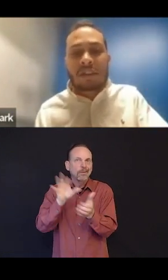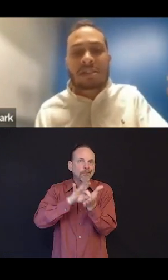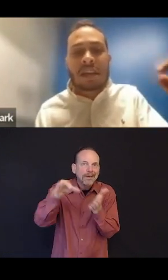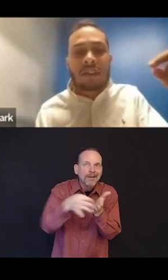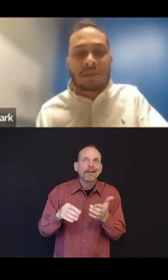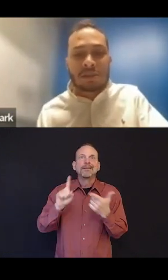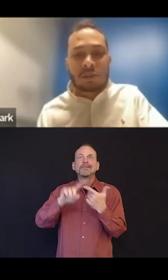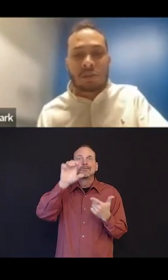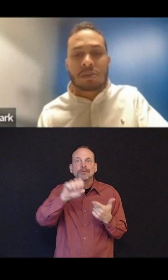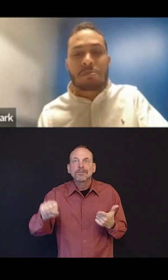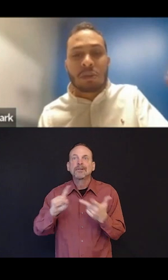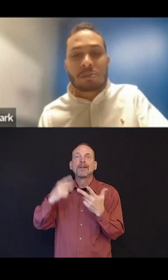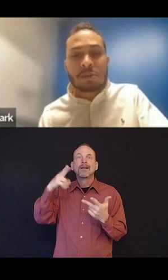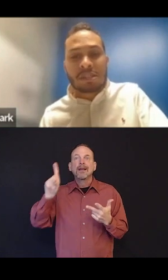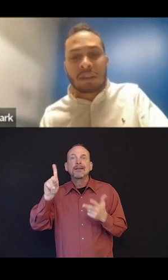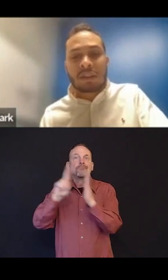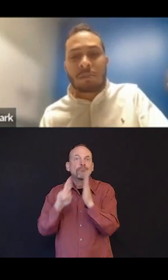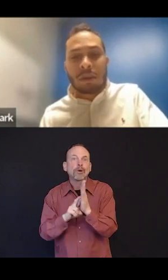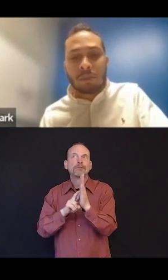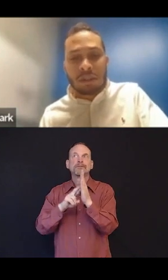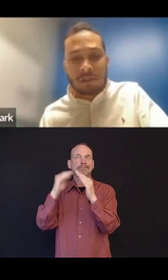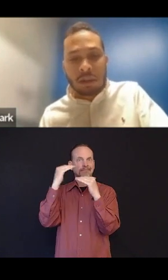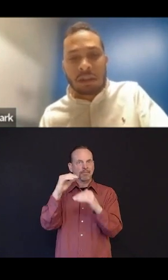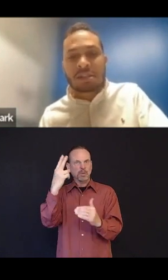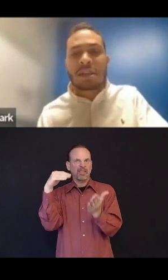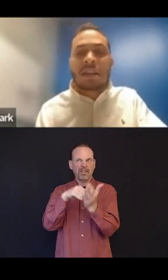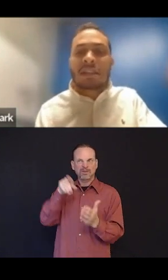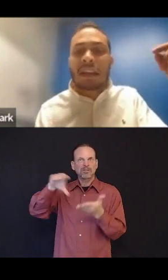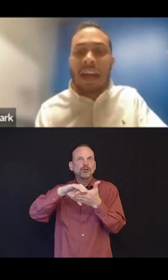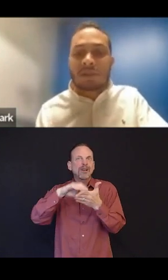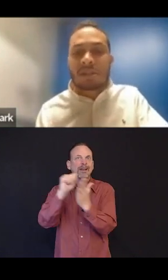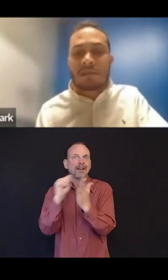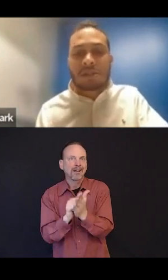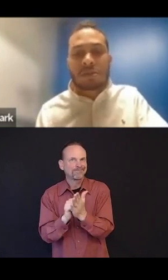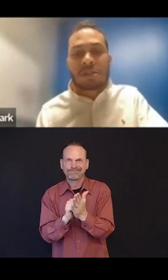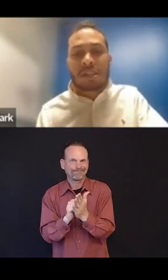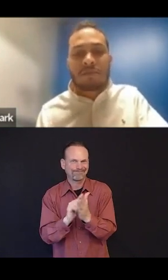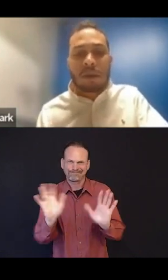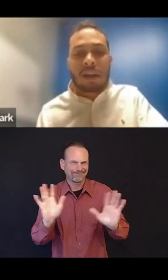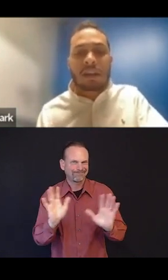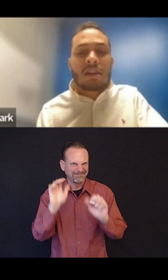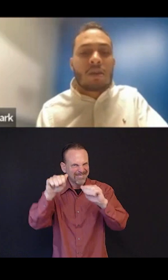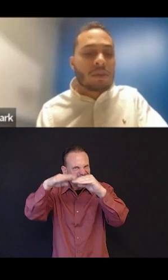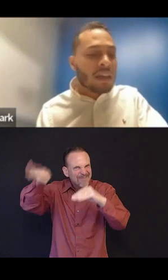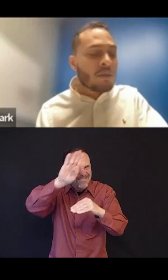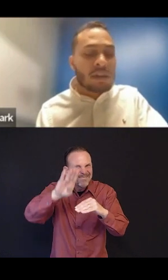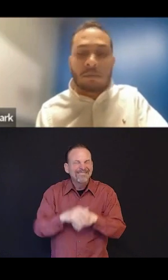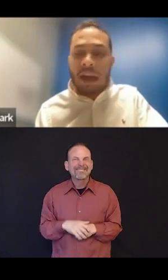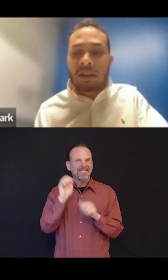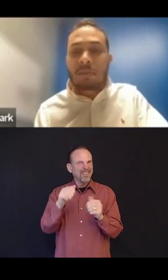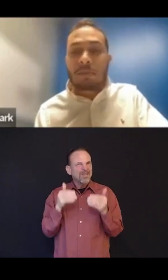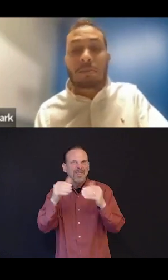are savings and investment tools built specifically for people with disabilities that allows individuals to save money